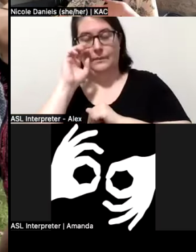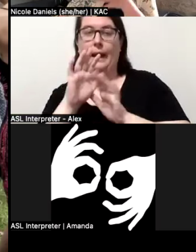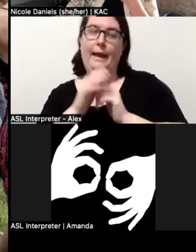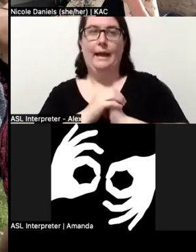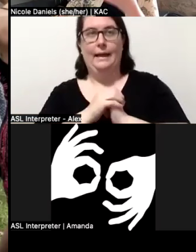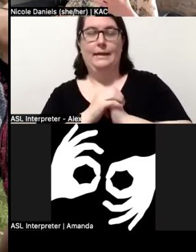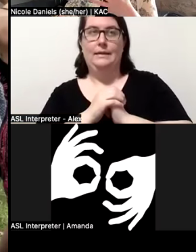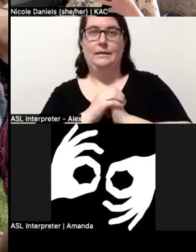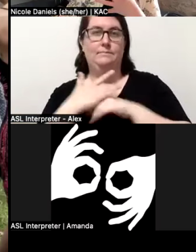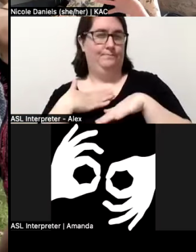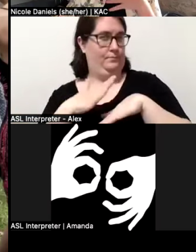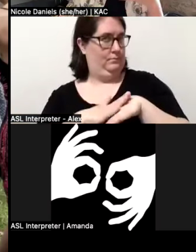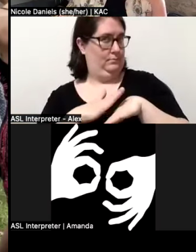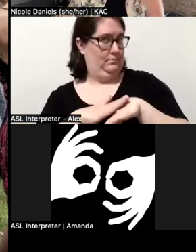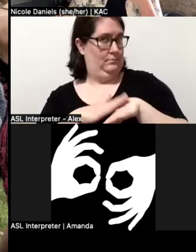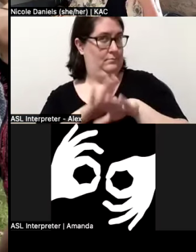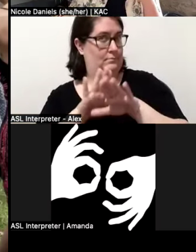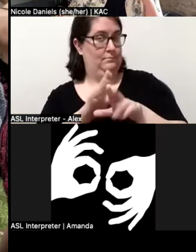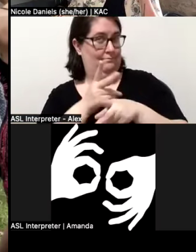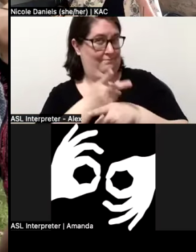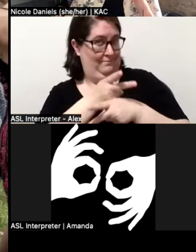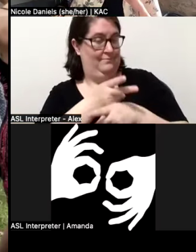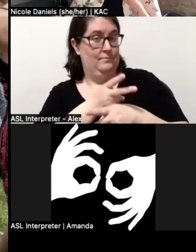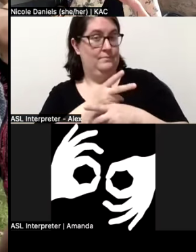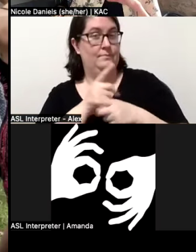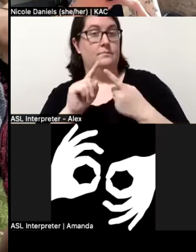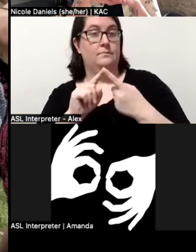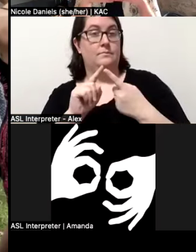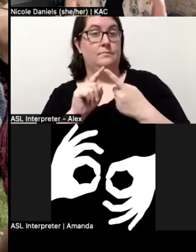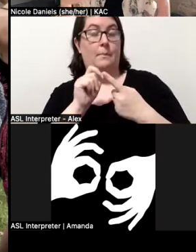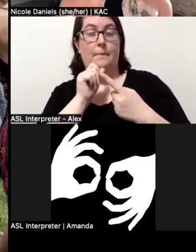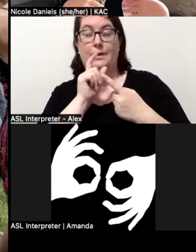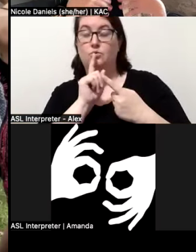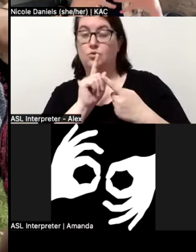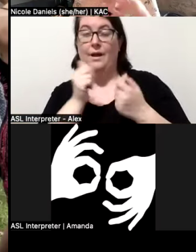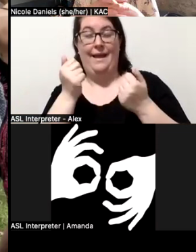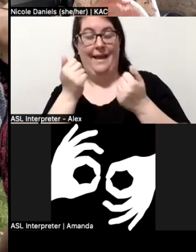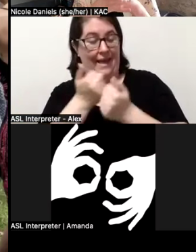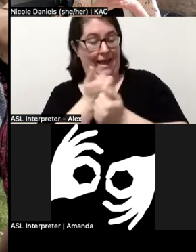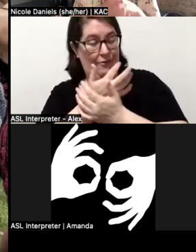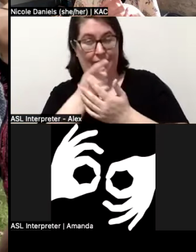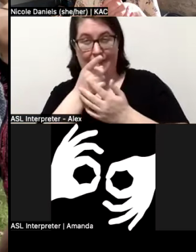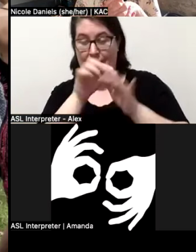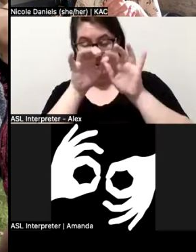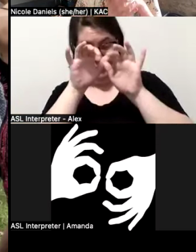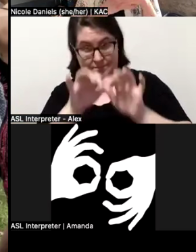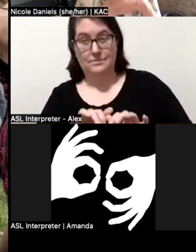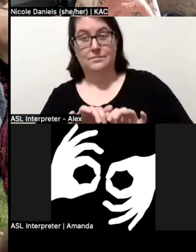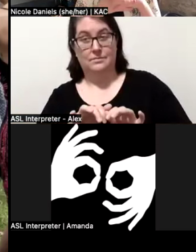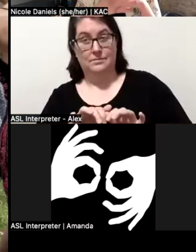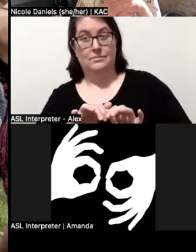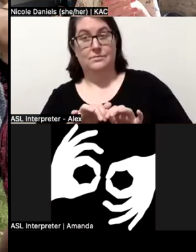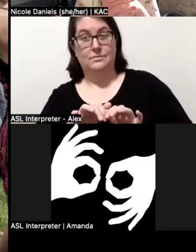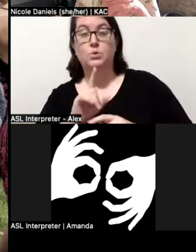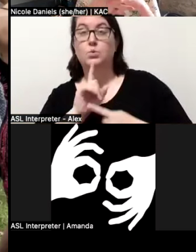just caution applicants to, number one, make sure that all of the information included in your grant application is